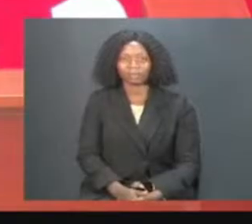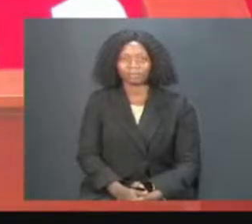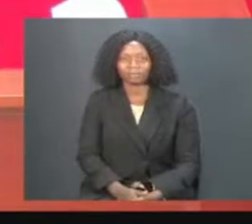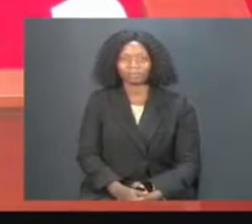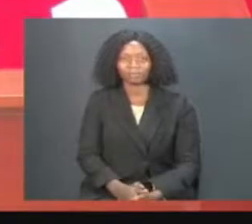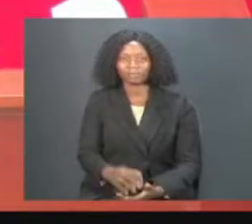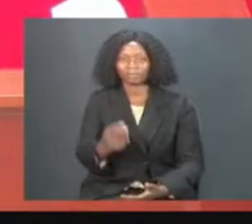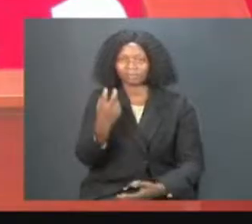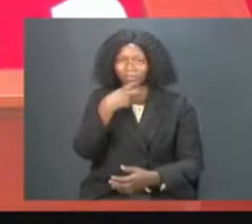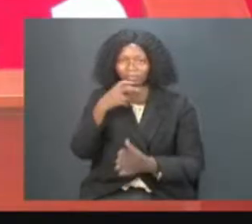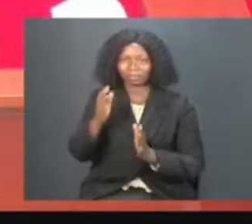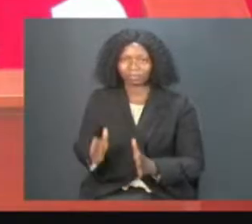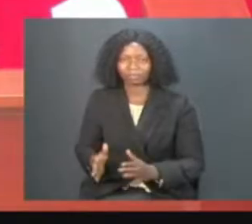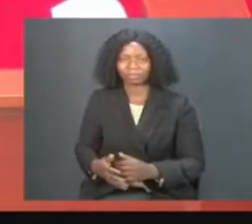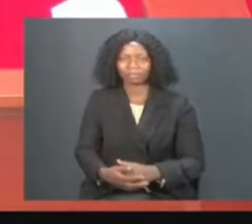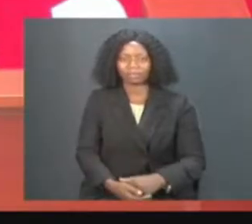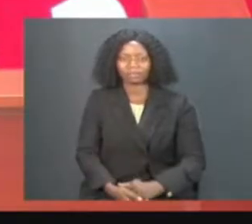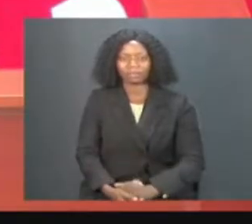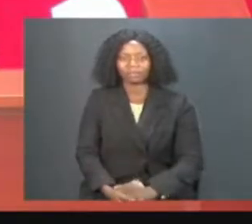Mr. Speaker,